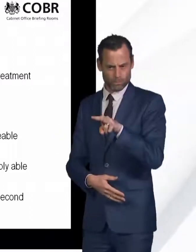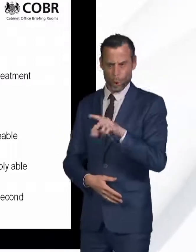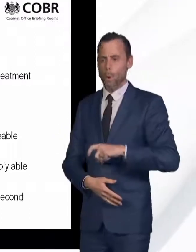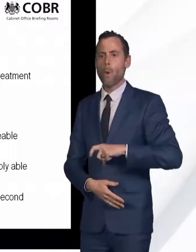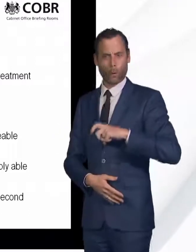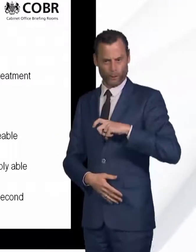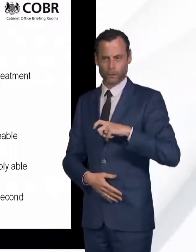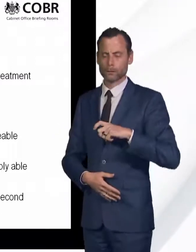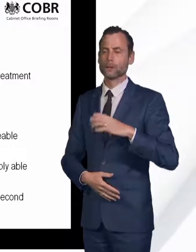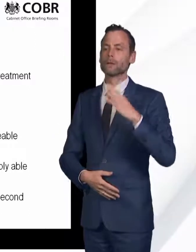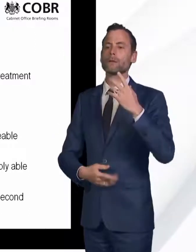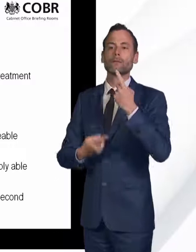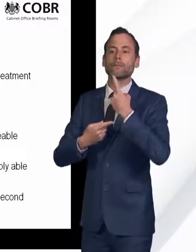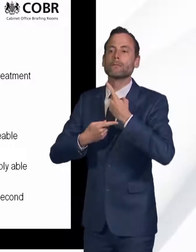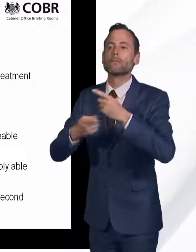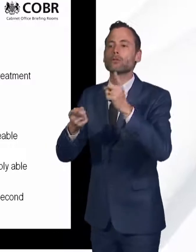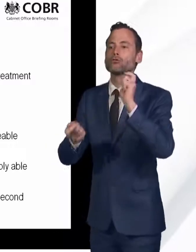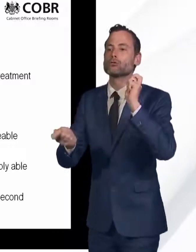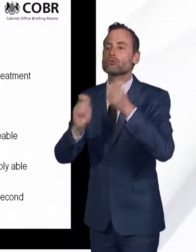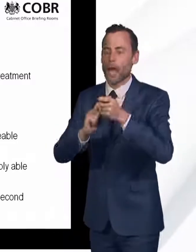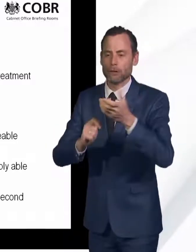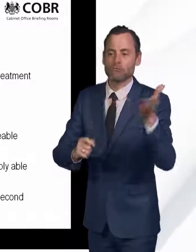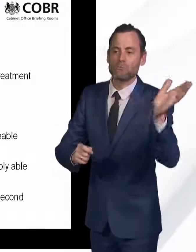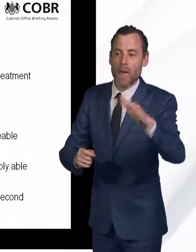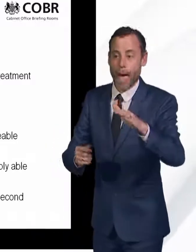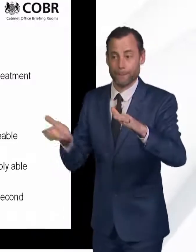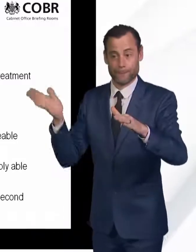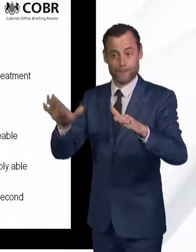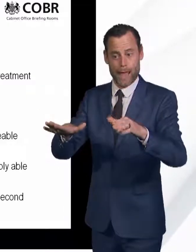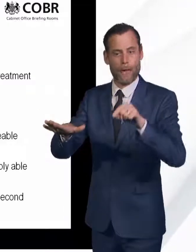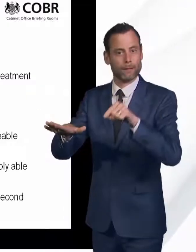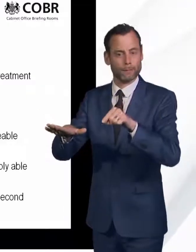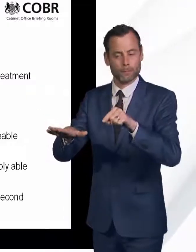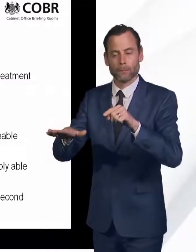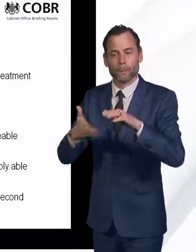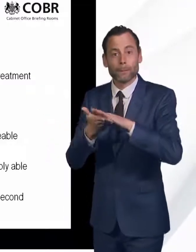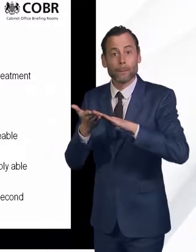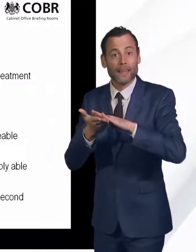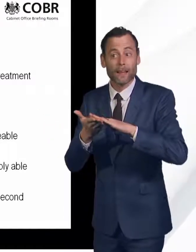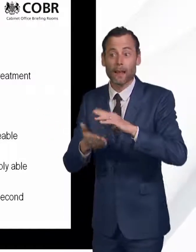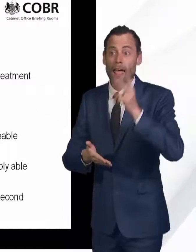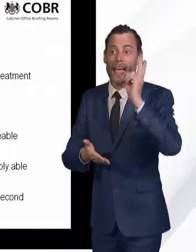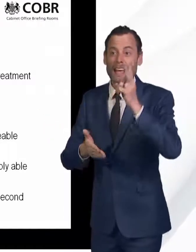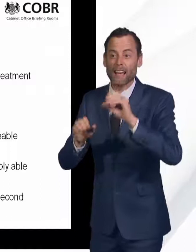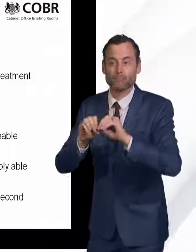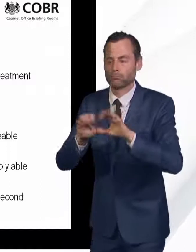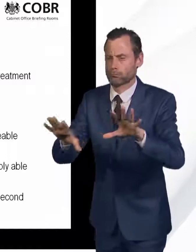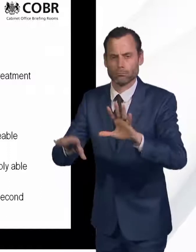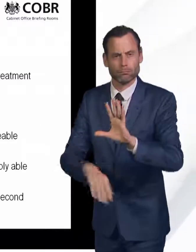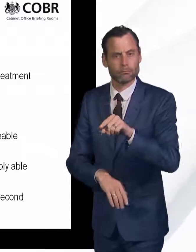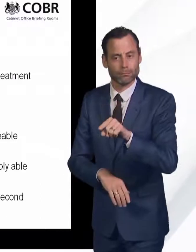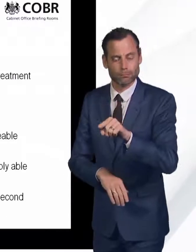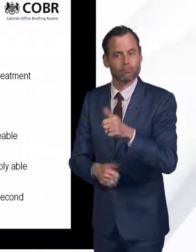we make to our current measures will not risk a second peak of infections that might overwhelm